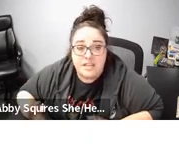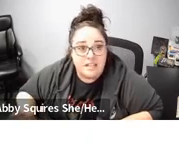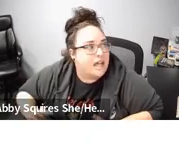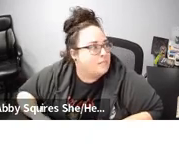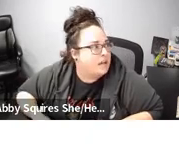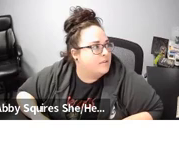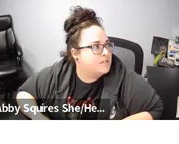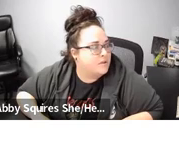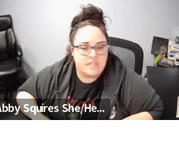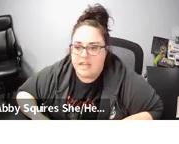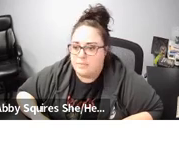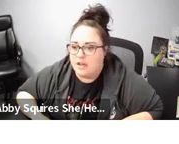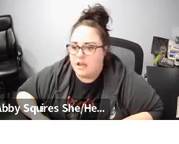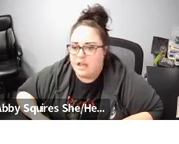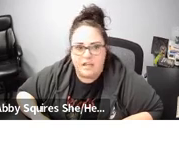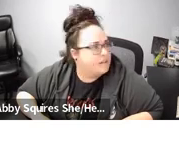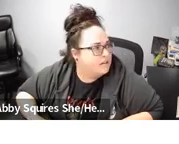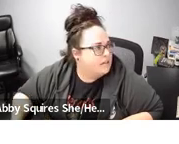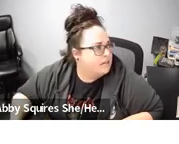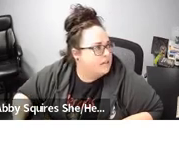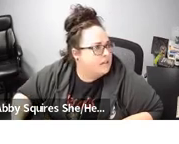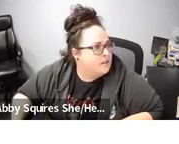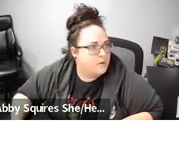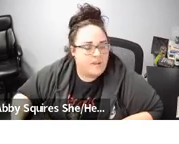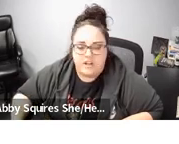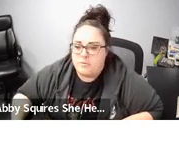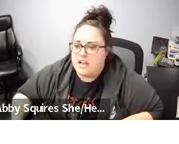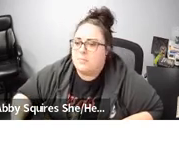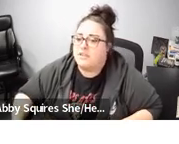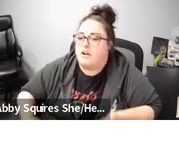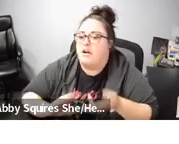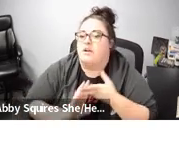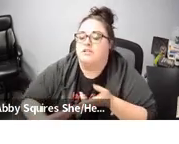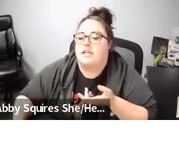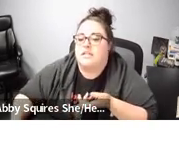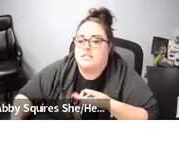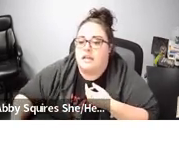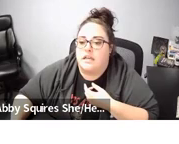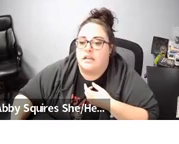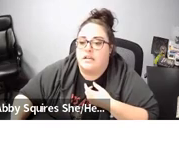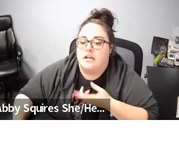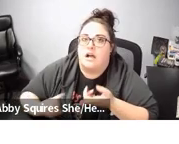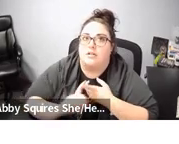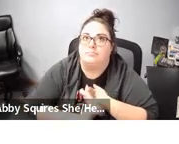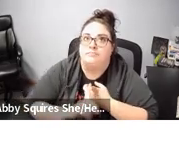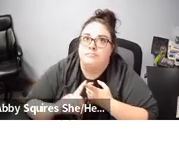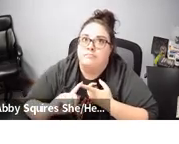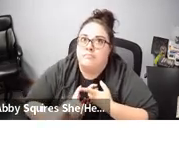similar sites on my resource guide, but I don't have that up right now. But there are other sites like,